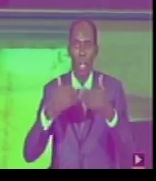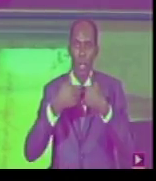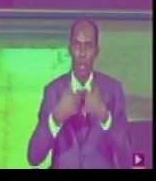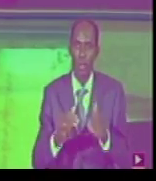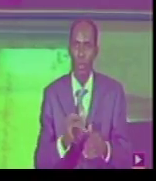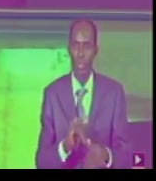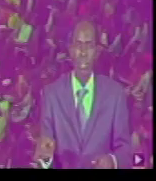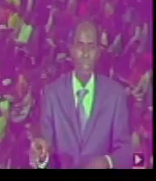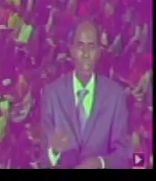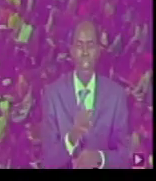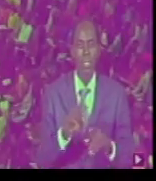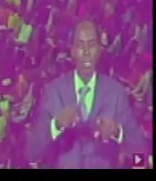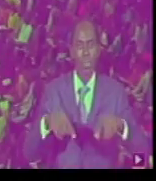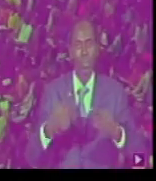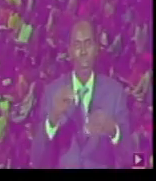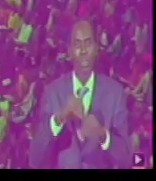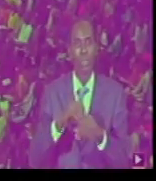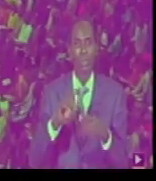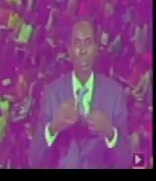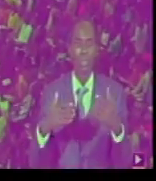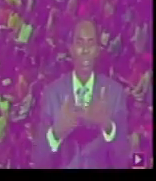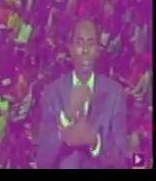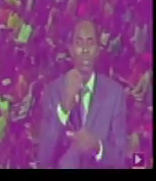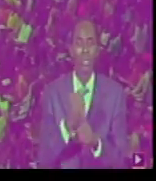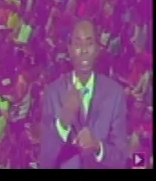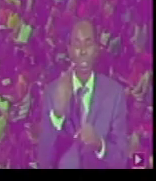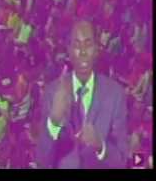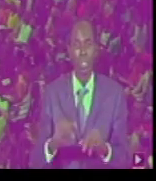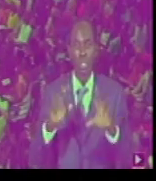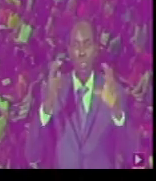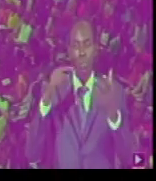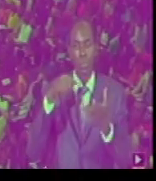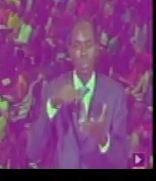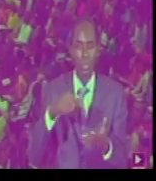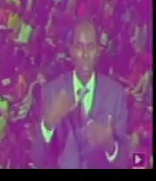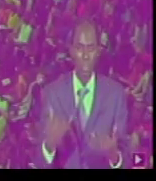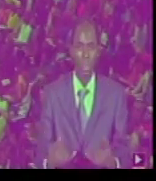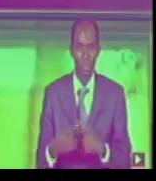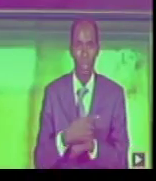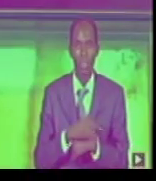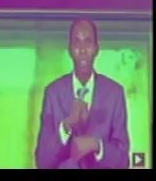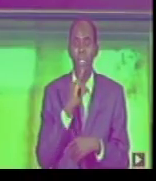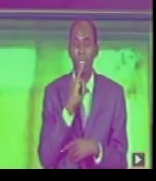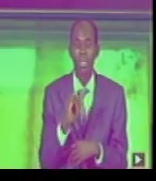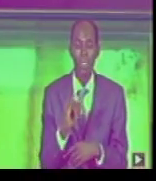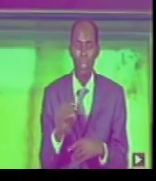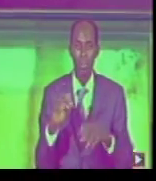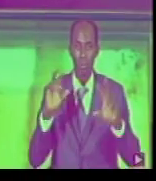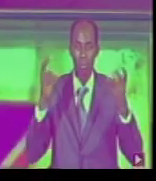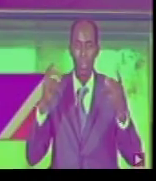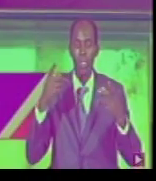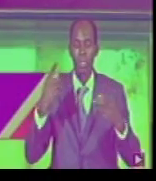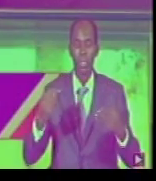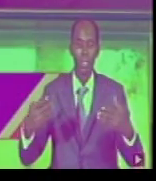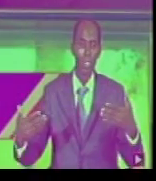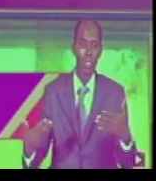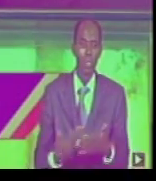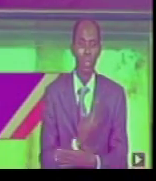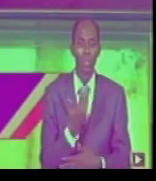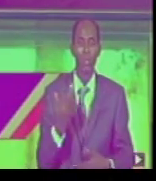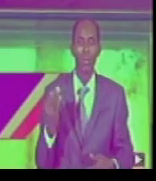go into the new year. The subject today is the new beneficiaries of